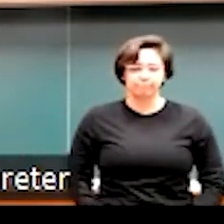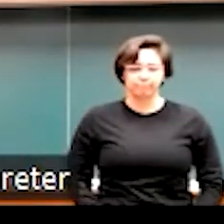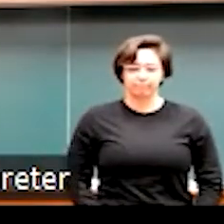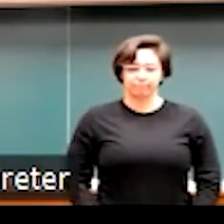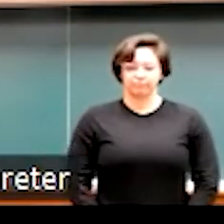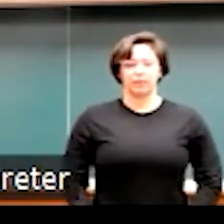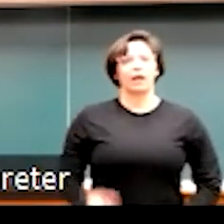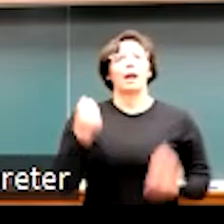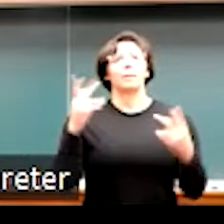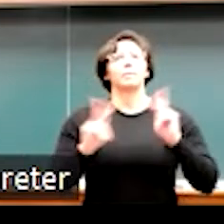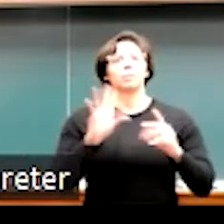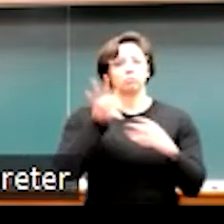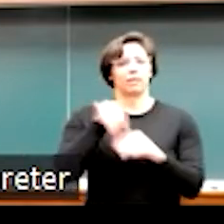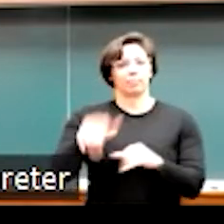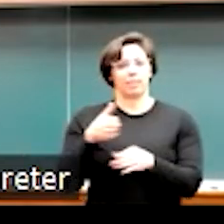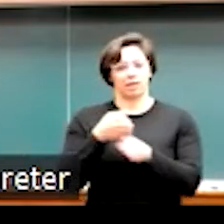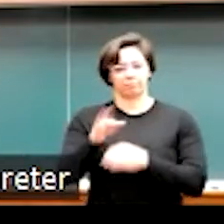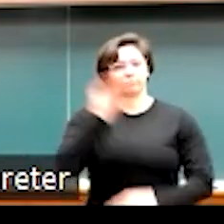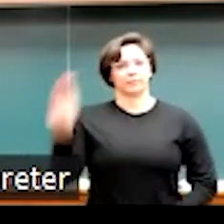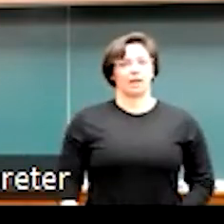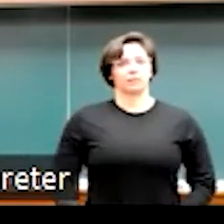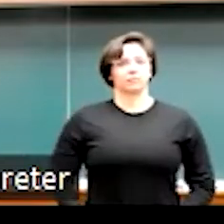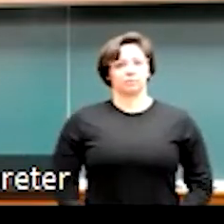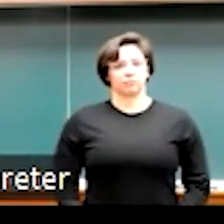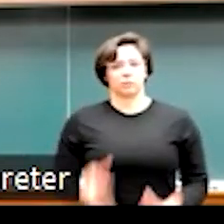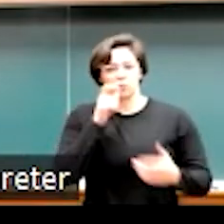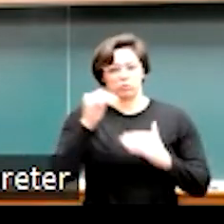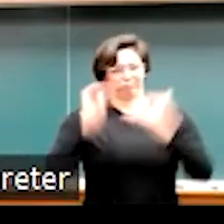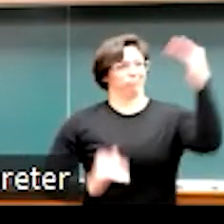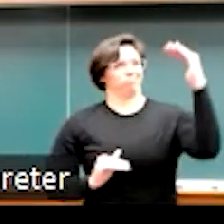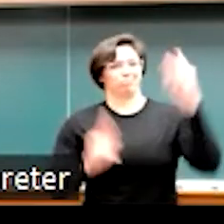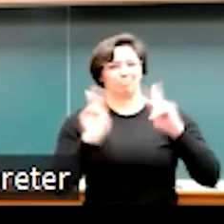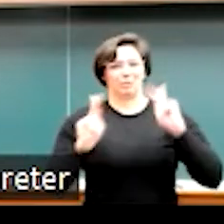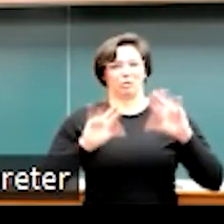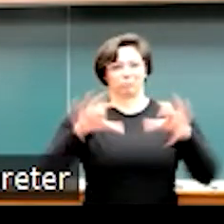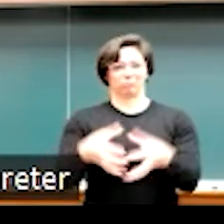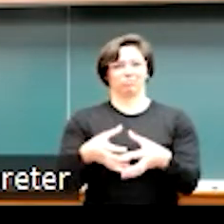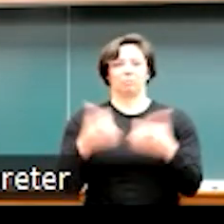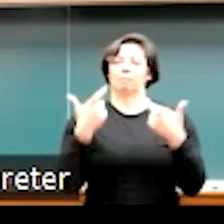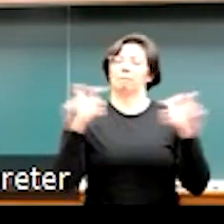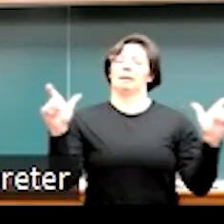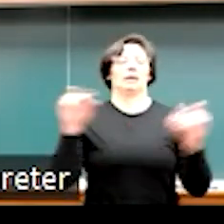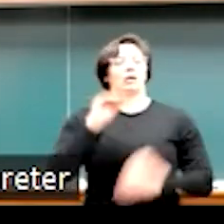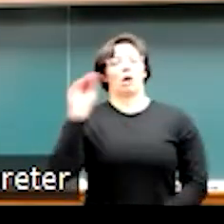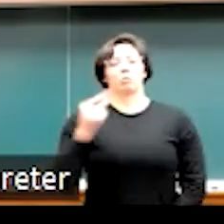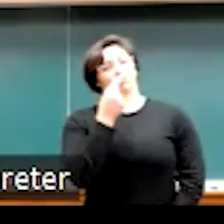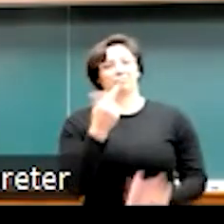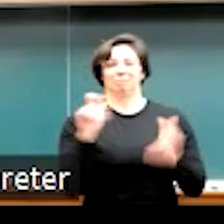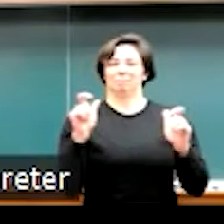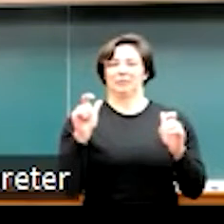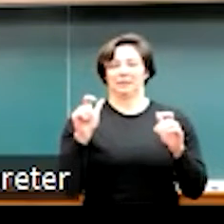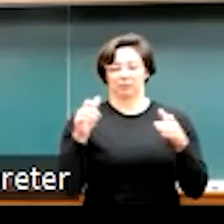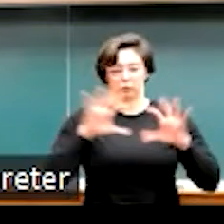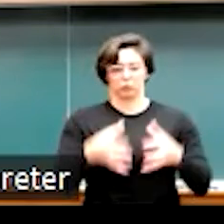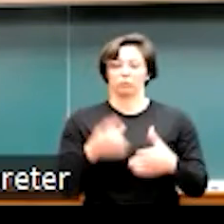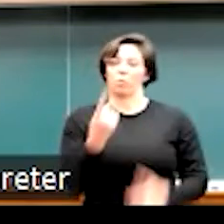that percent from different demographic and disproportionately represented individuals. So you got bigger, much bigger numbers in certain groups, and